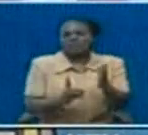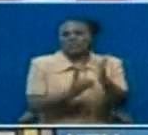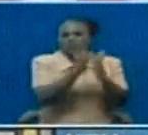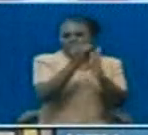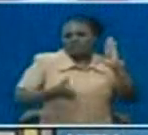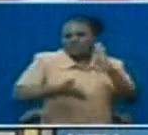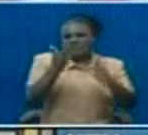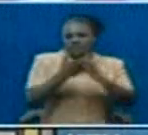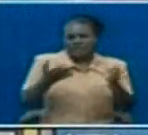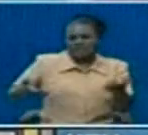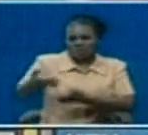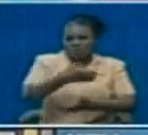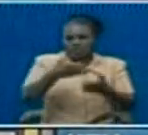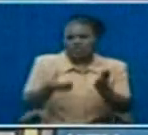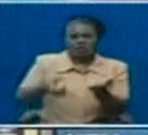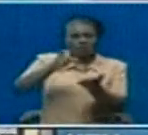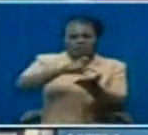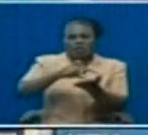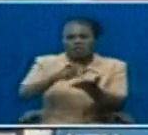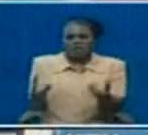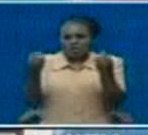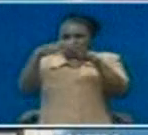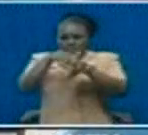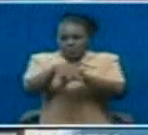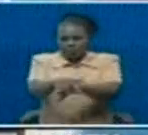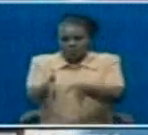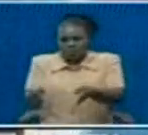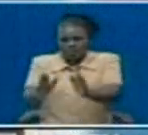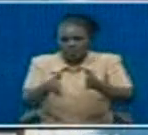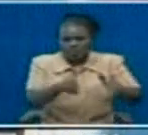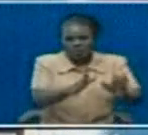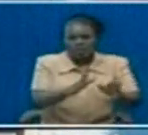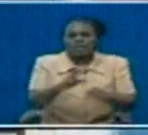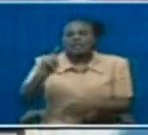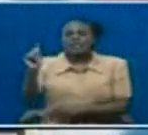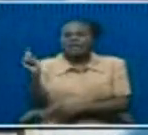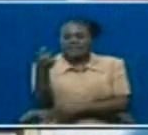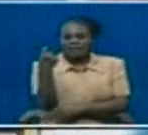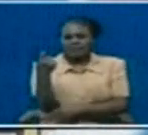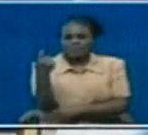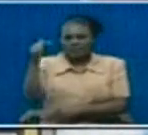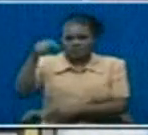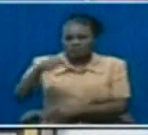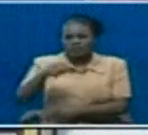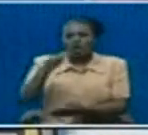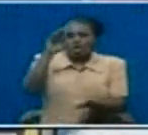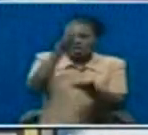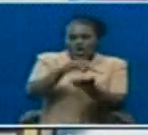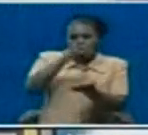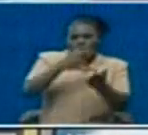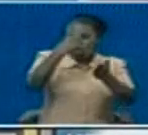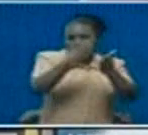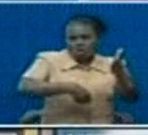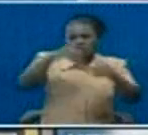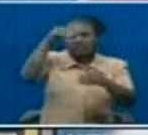speeding up economic growth. The vision behind our infrastructure drive is to make Kenya a low-cost investment